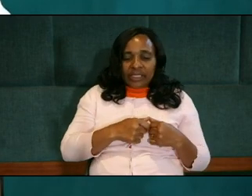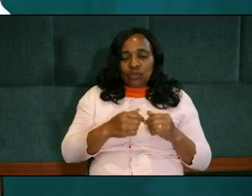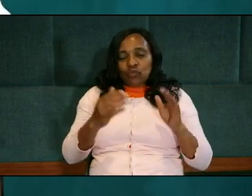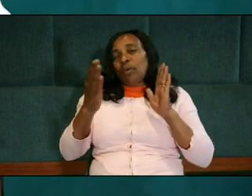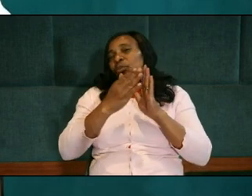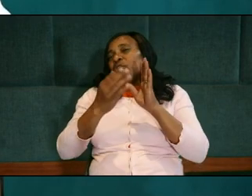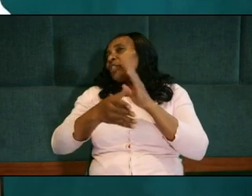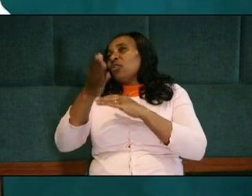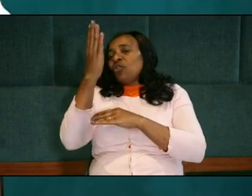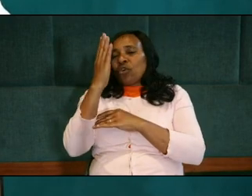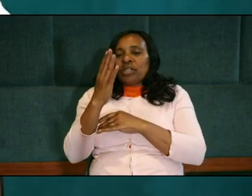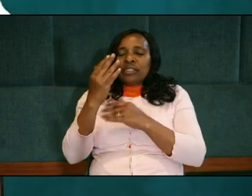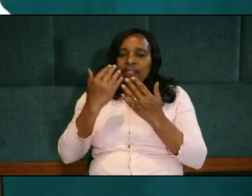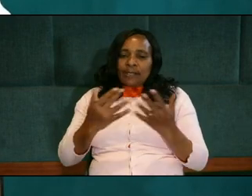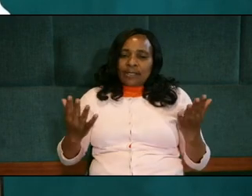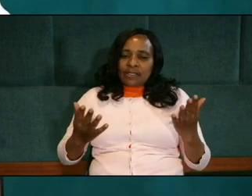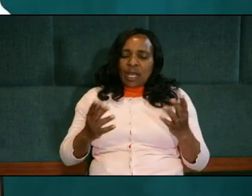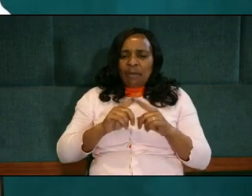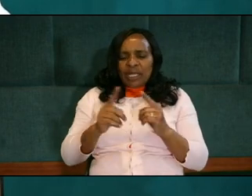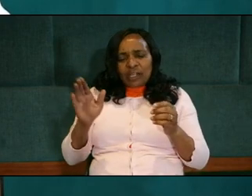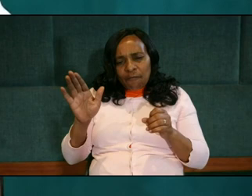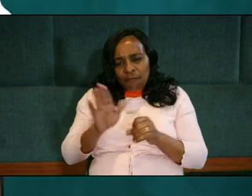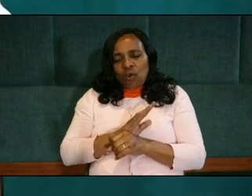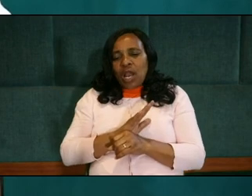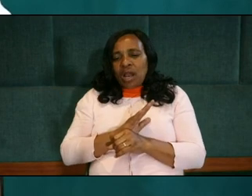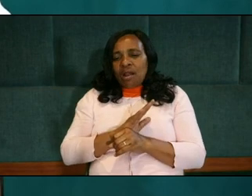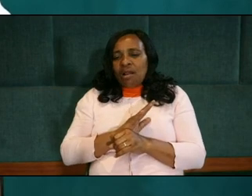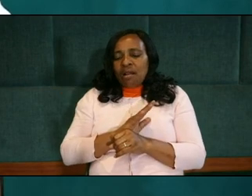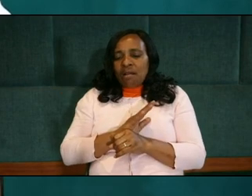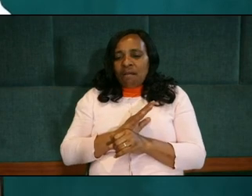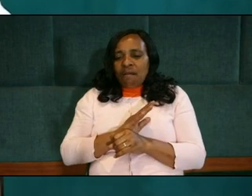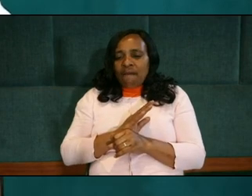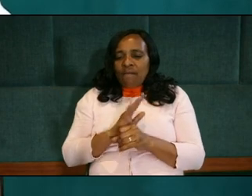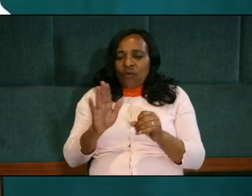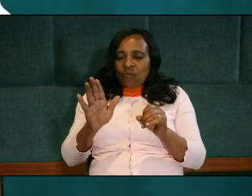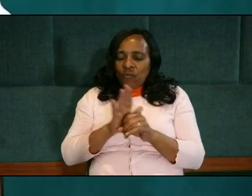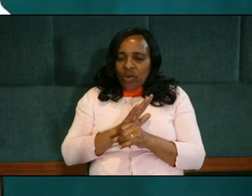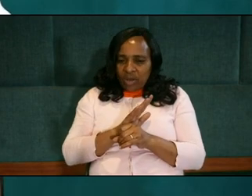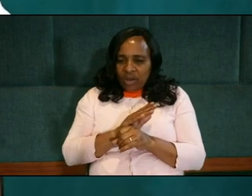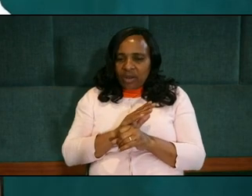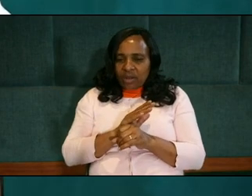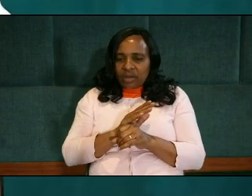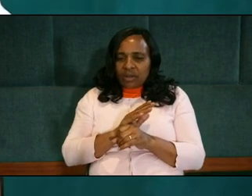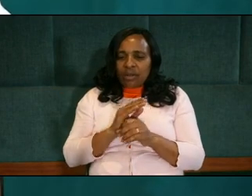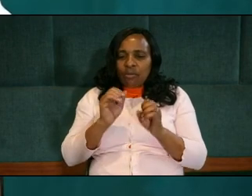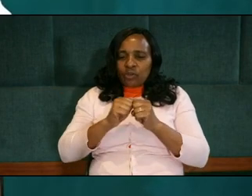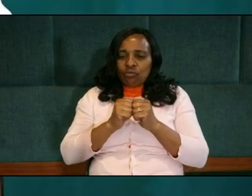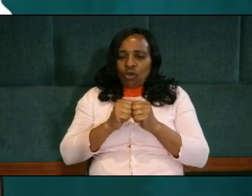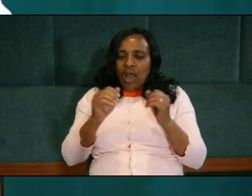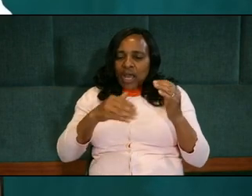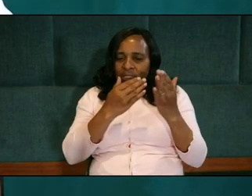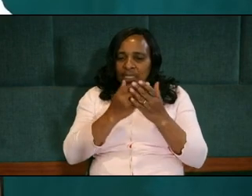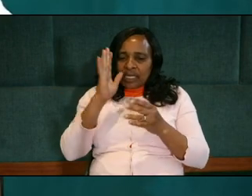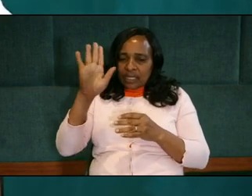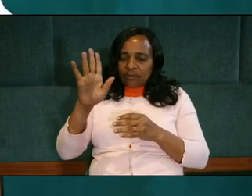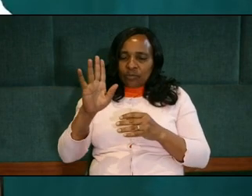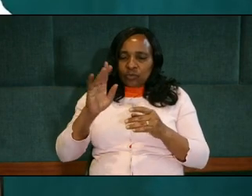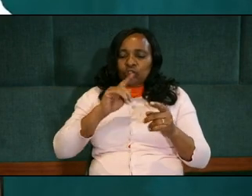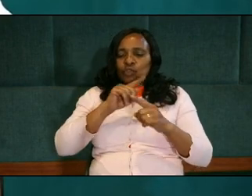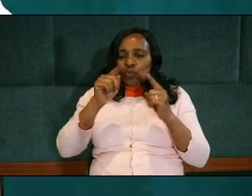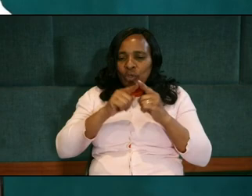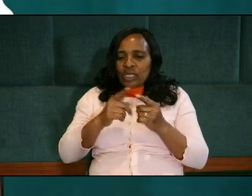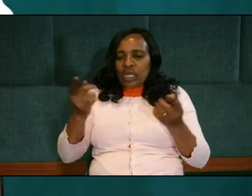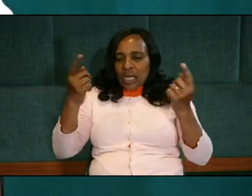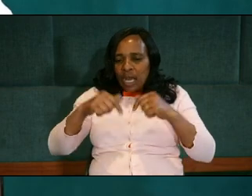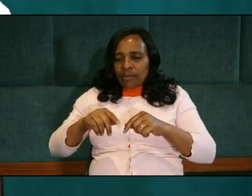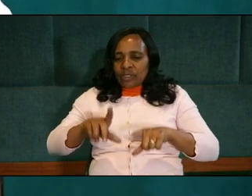God, but to be fully, fully in his hand. That is when he intervenes in our lives.